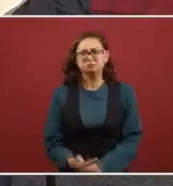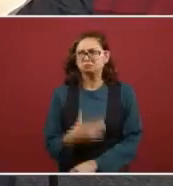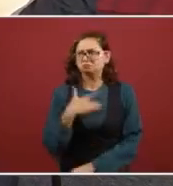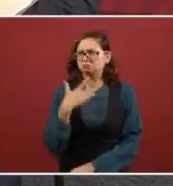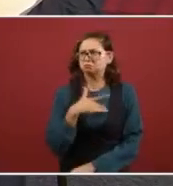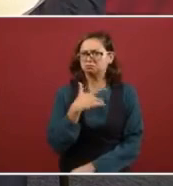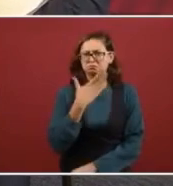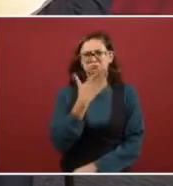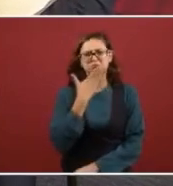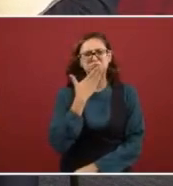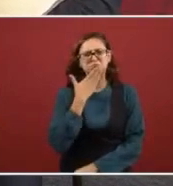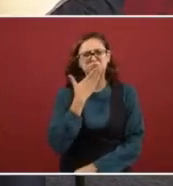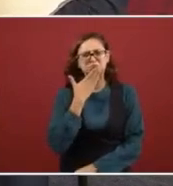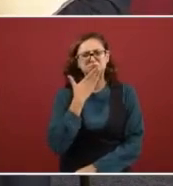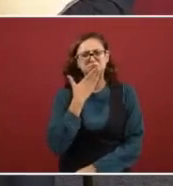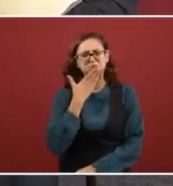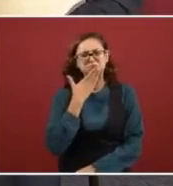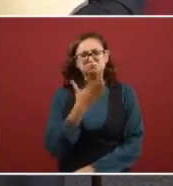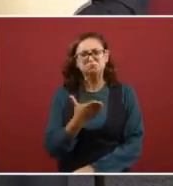But I'm doing very well.